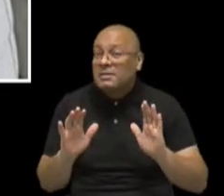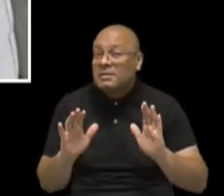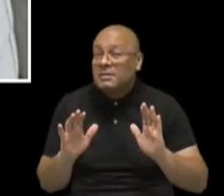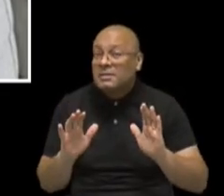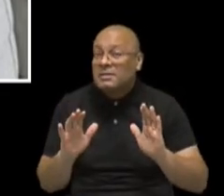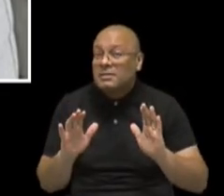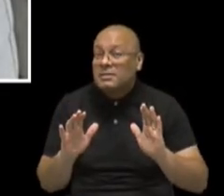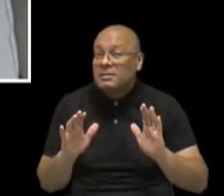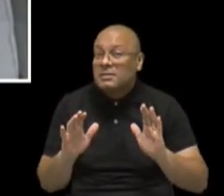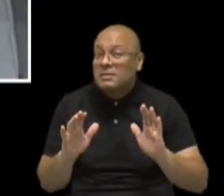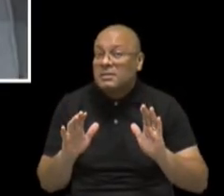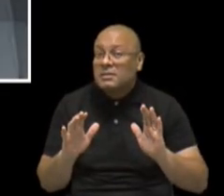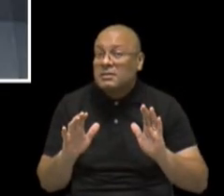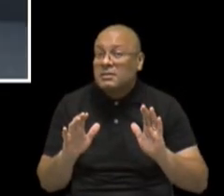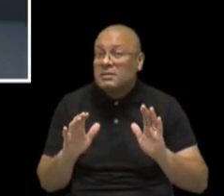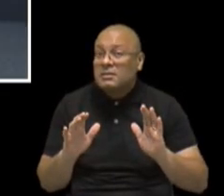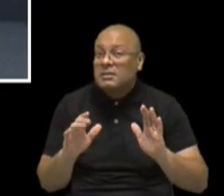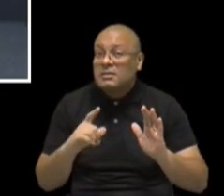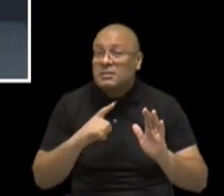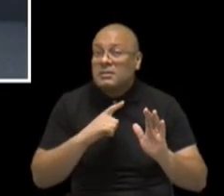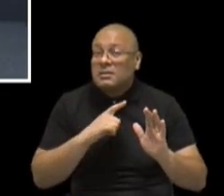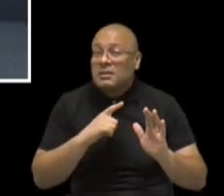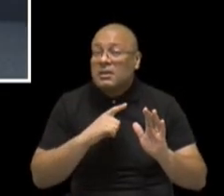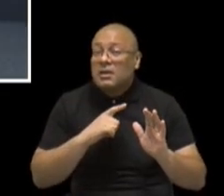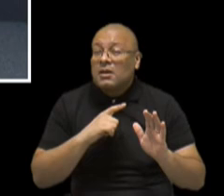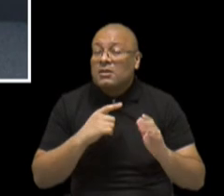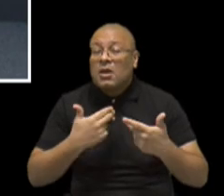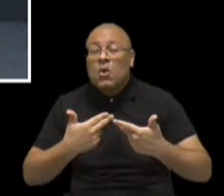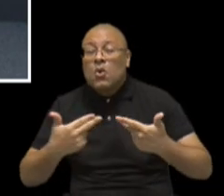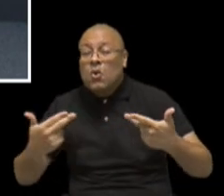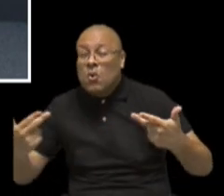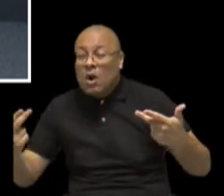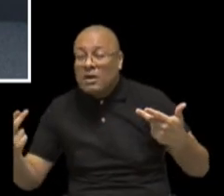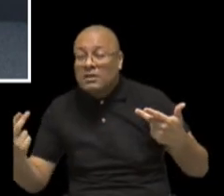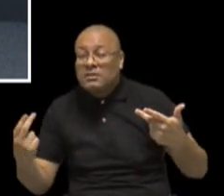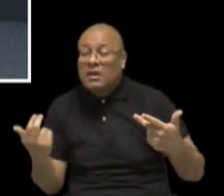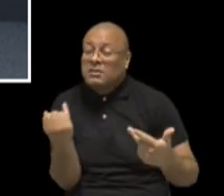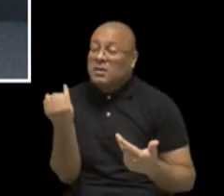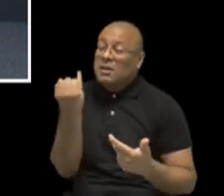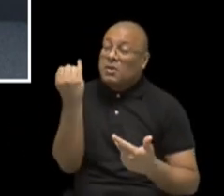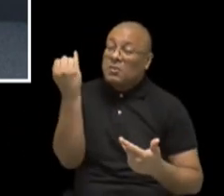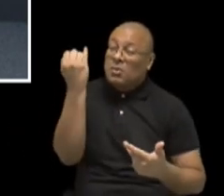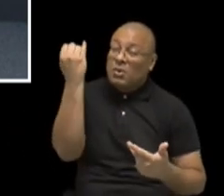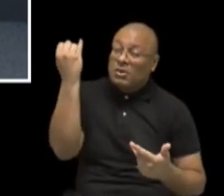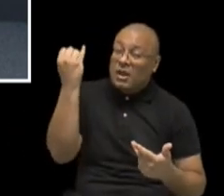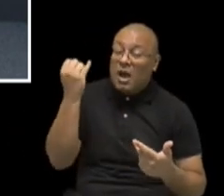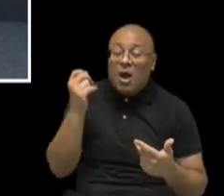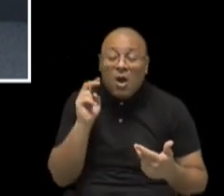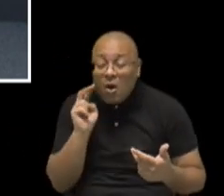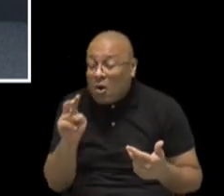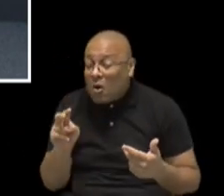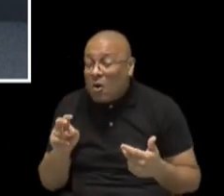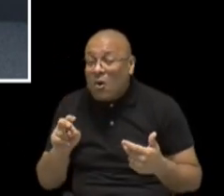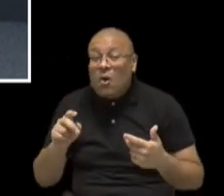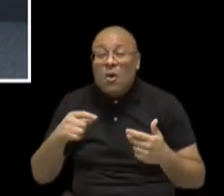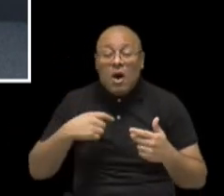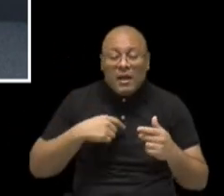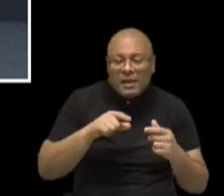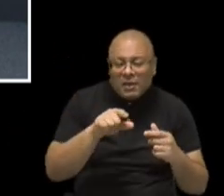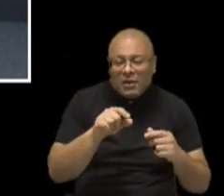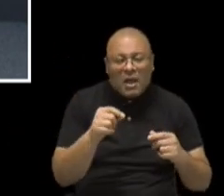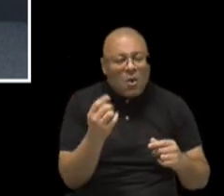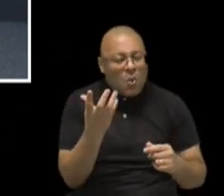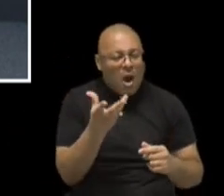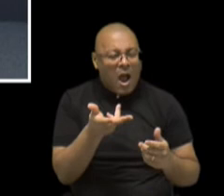So even if they don't look relevant for quite some time, after a while I go in my archive, I see something and I'm like,